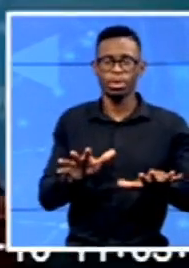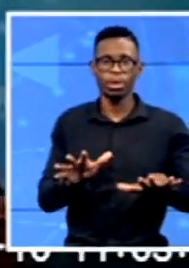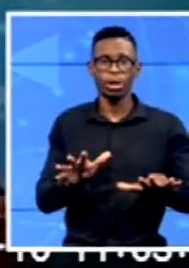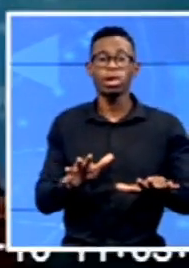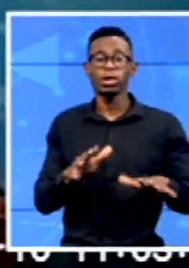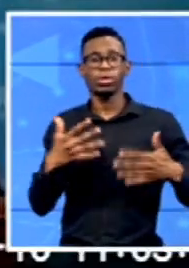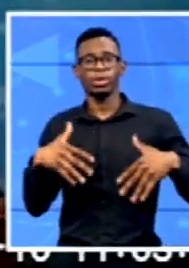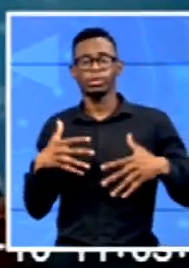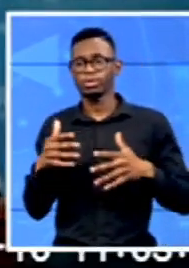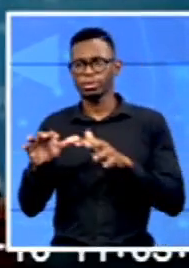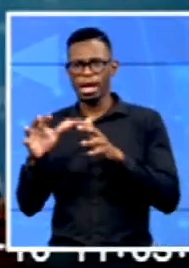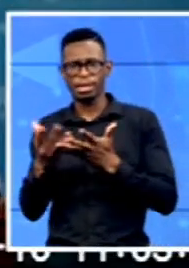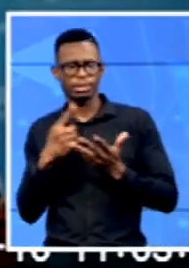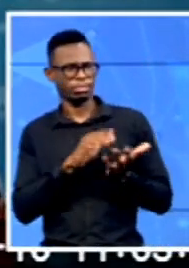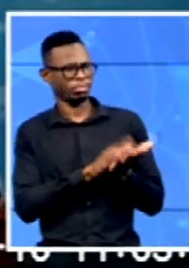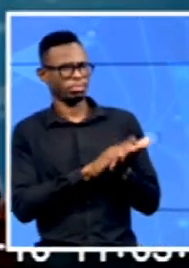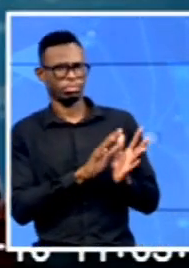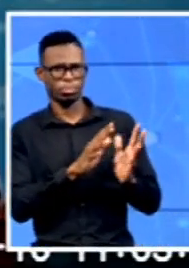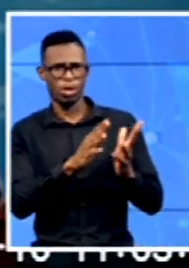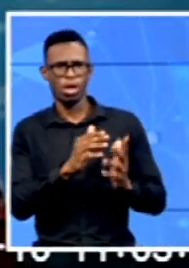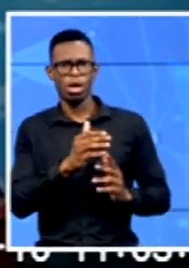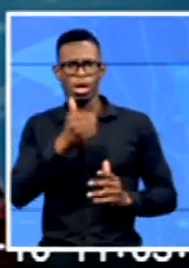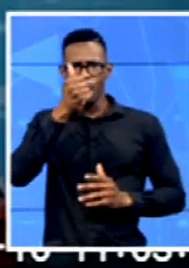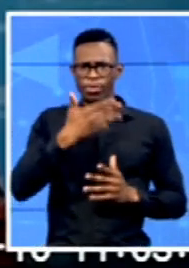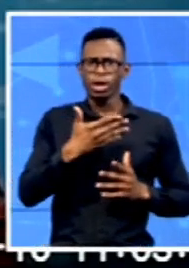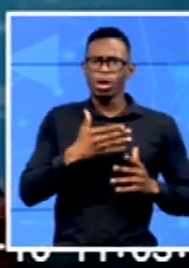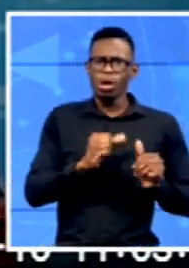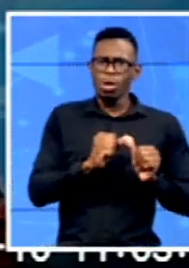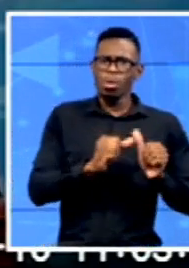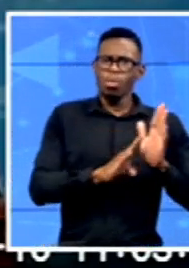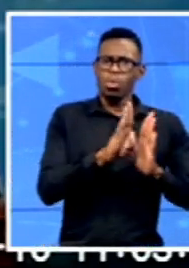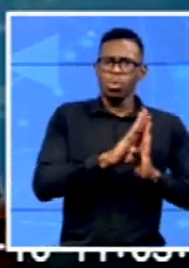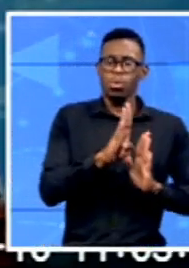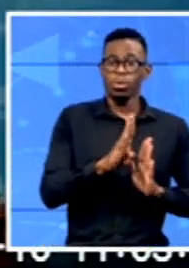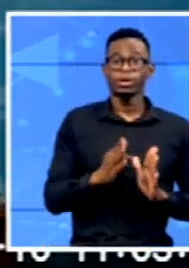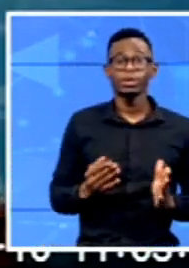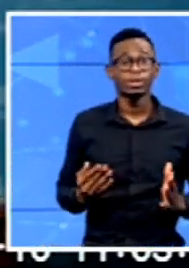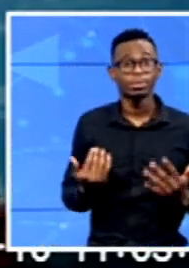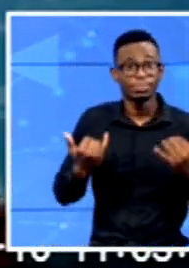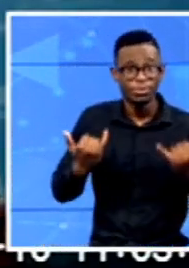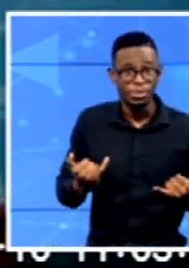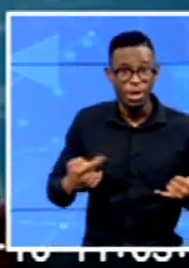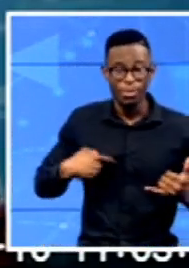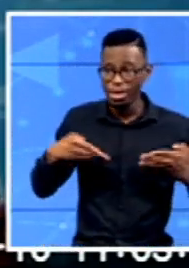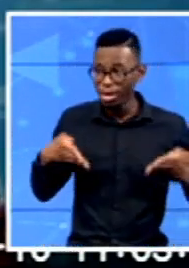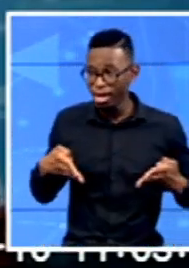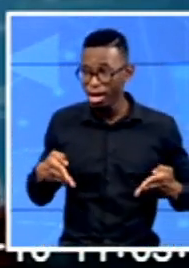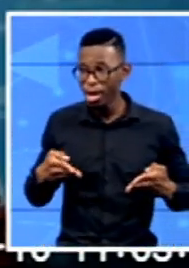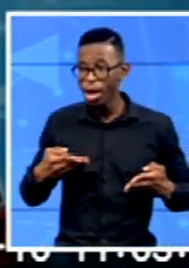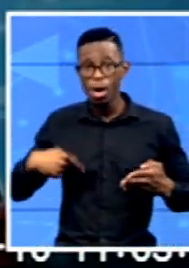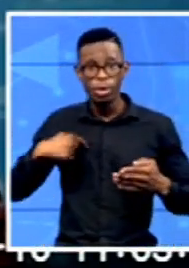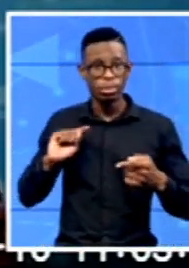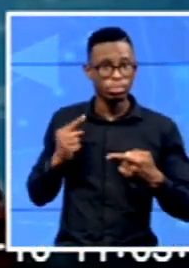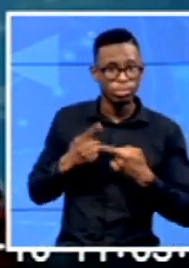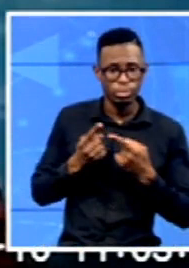wave. As we stand here today, we're finally able to say that if the current trends hold, there is light at the end of the